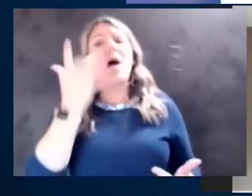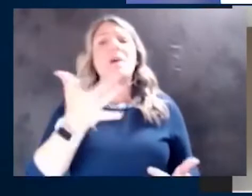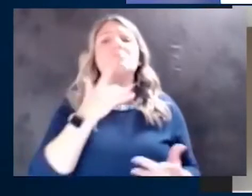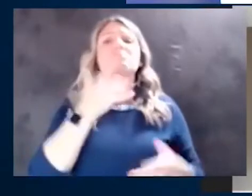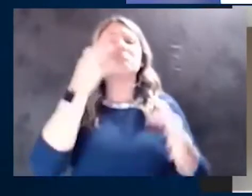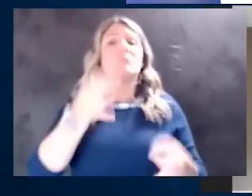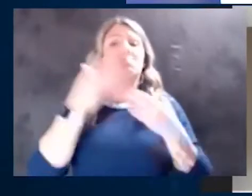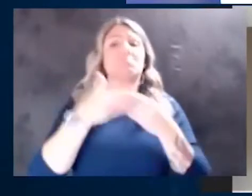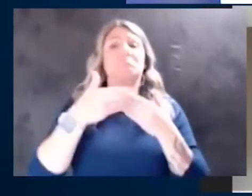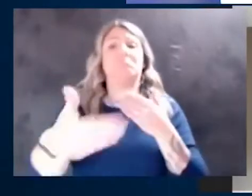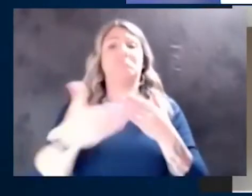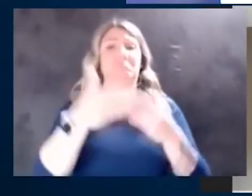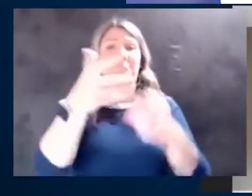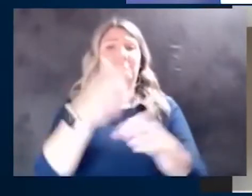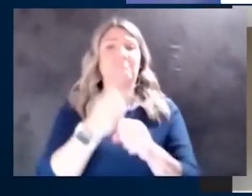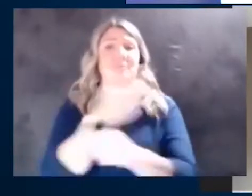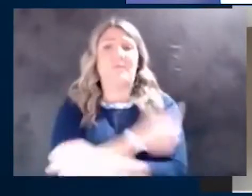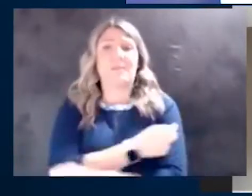vaccine?